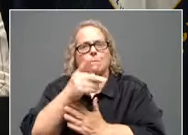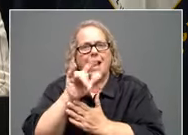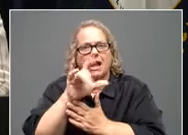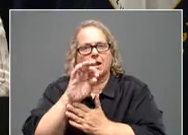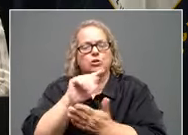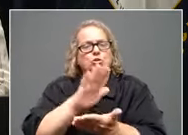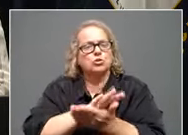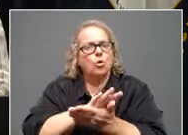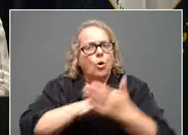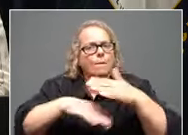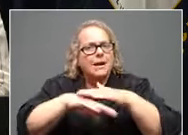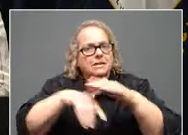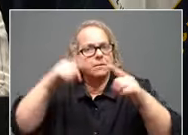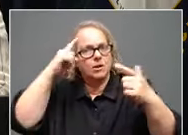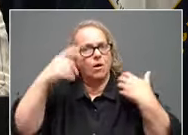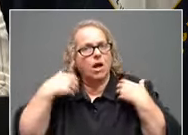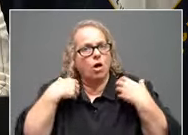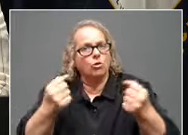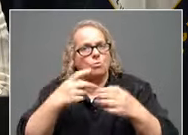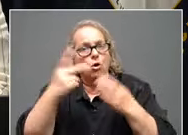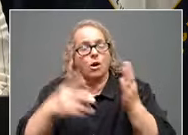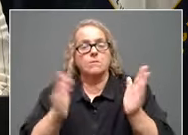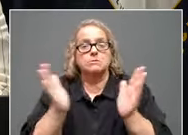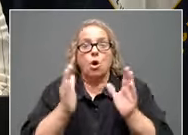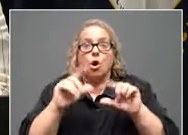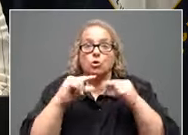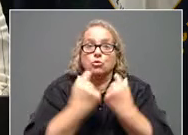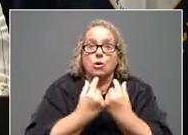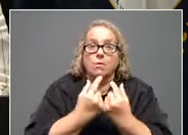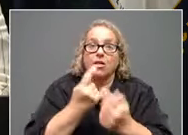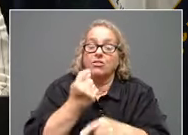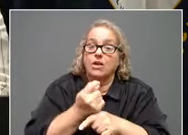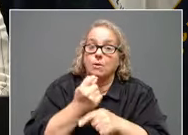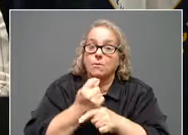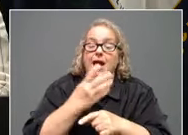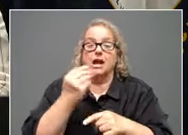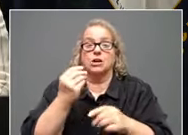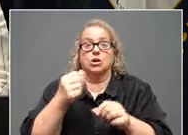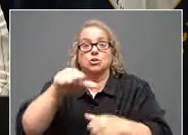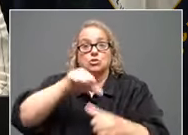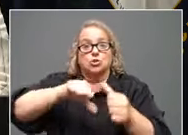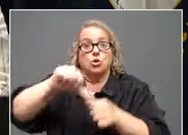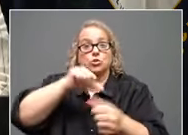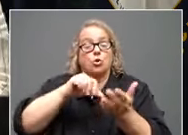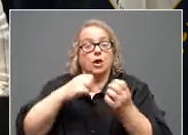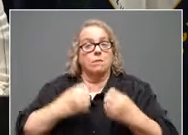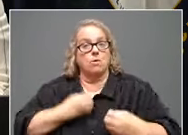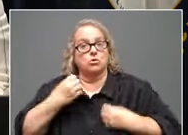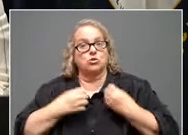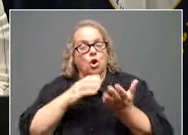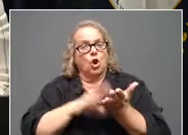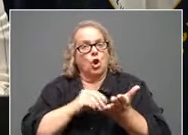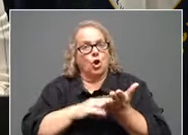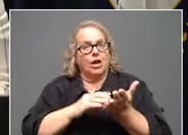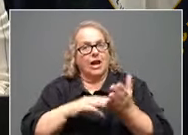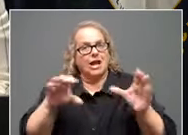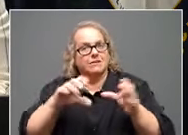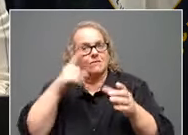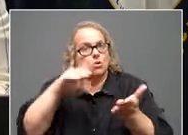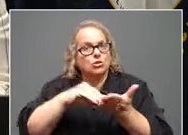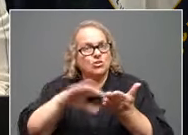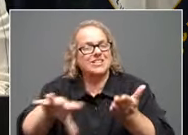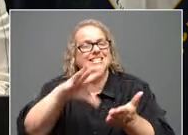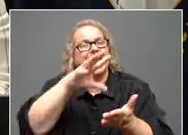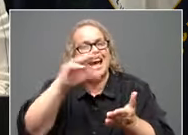that will include small group therapy and social and emotional learning activities for students and training for teachers